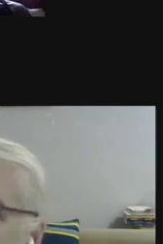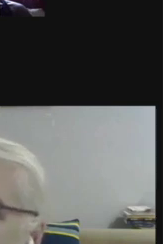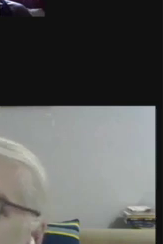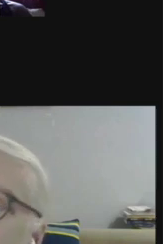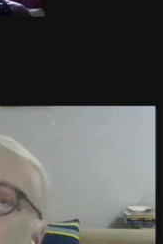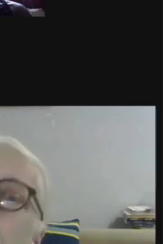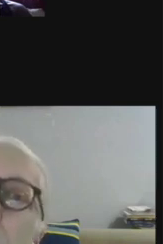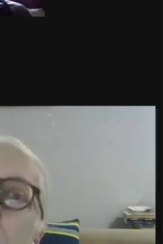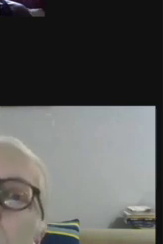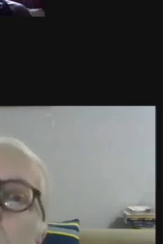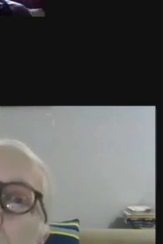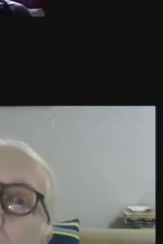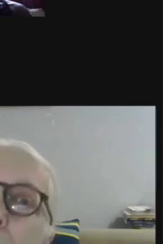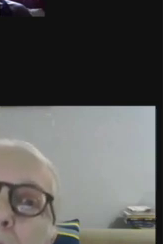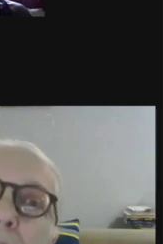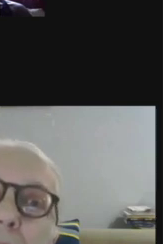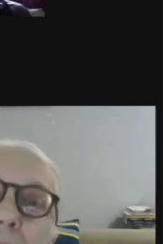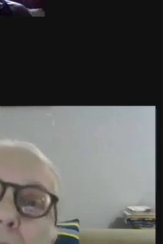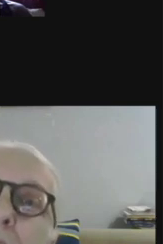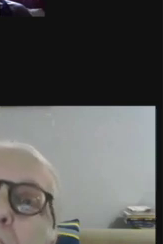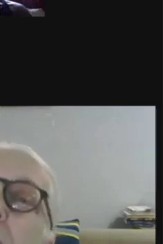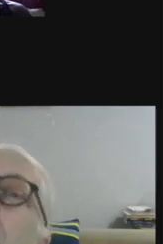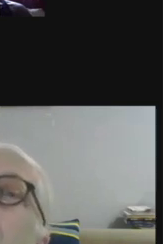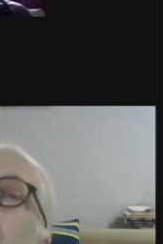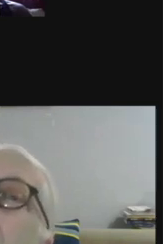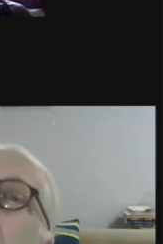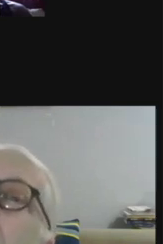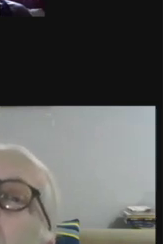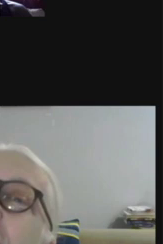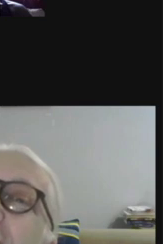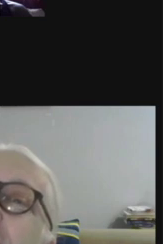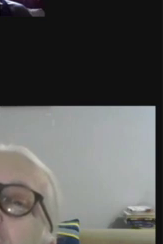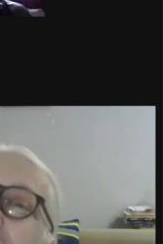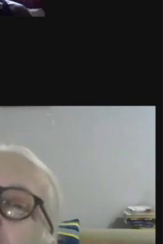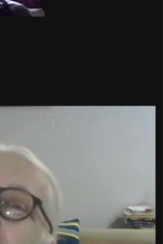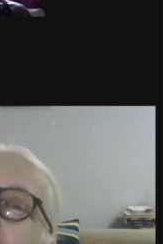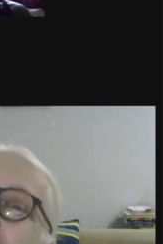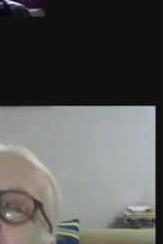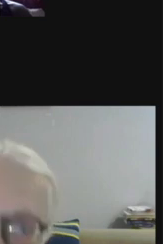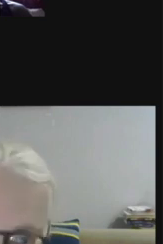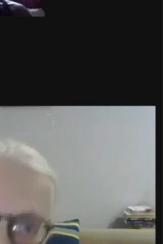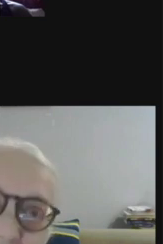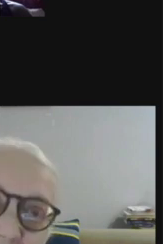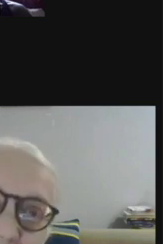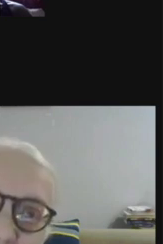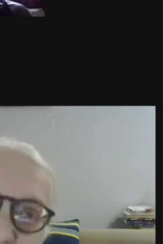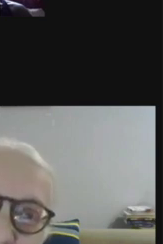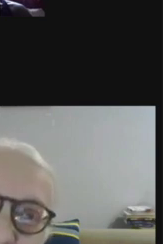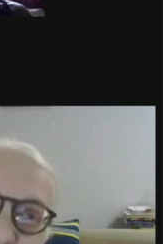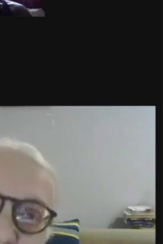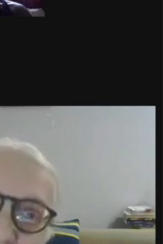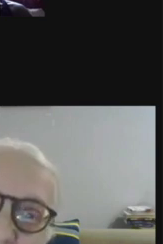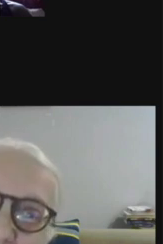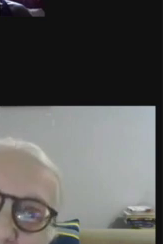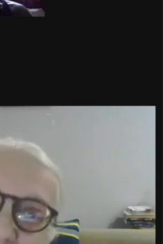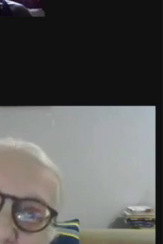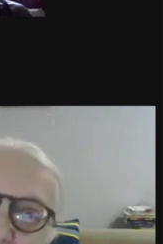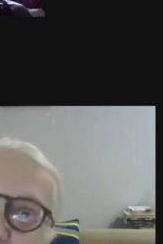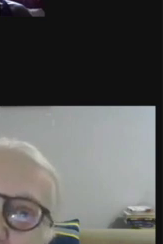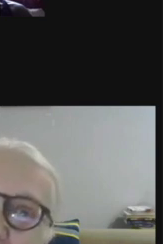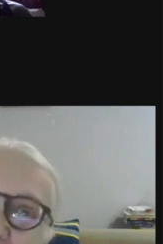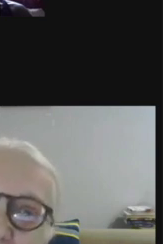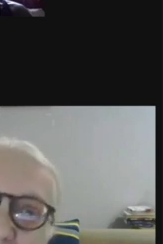anything else? Well, I really enjoyed this. I want to thank all those producers of all those nice